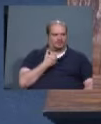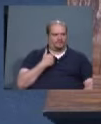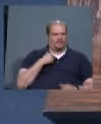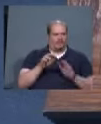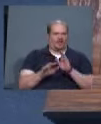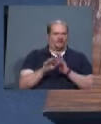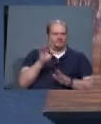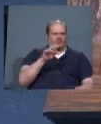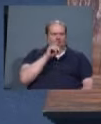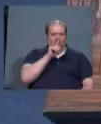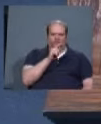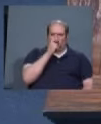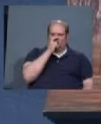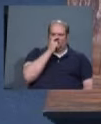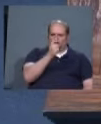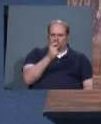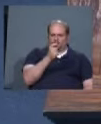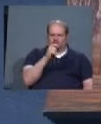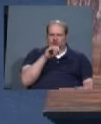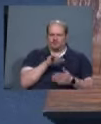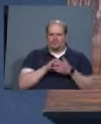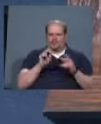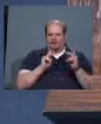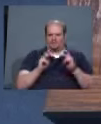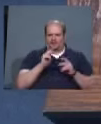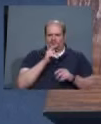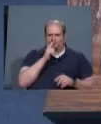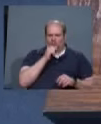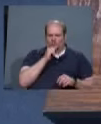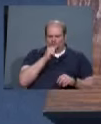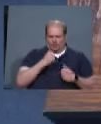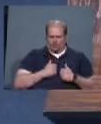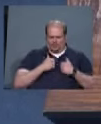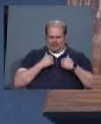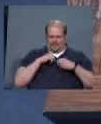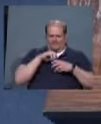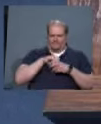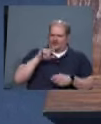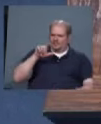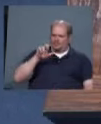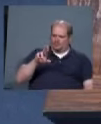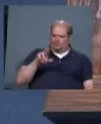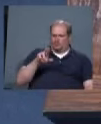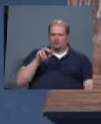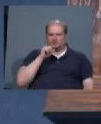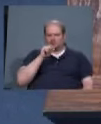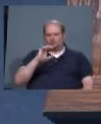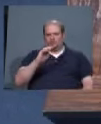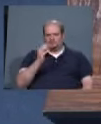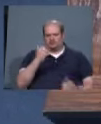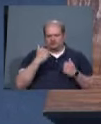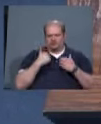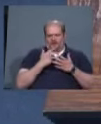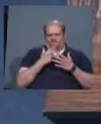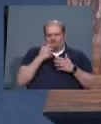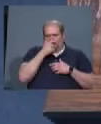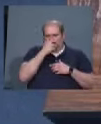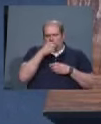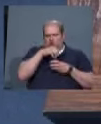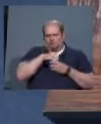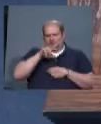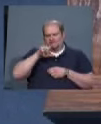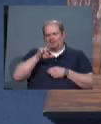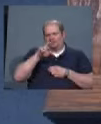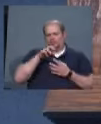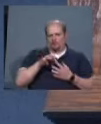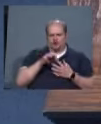find it really interesting that people who don't live in Little Rock, who don't seem to have much interest in Little Rock except